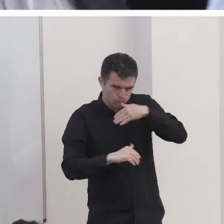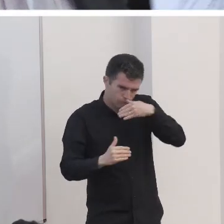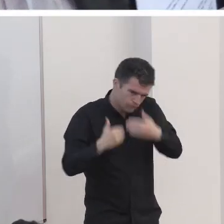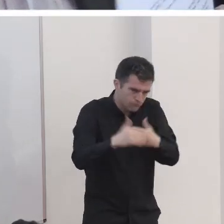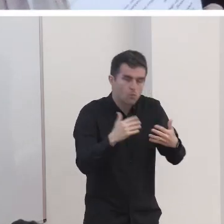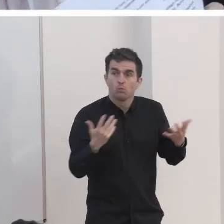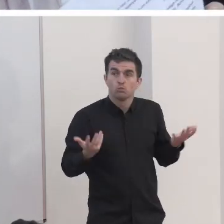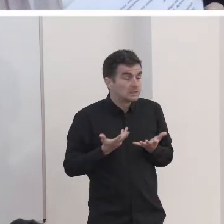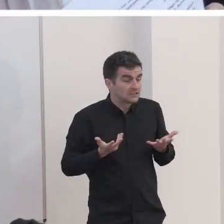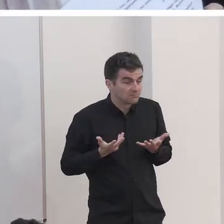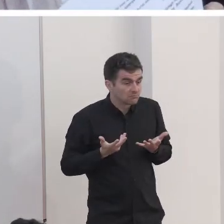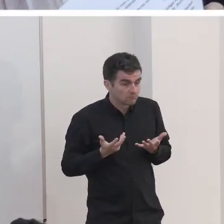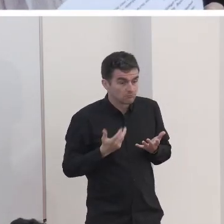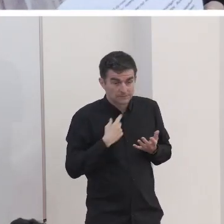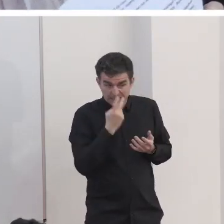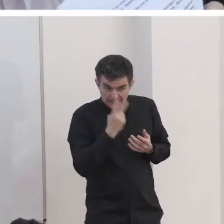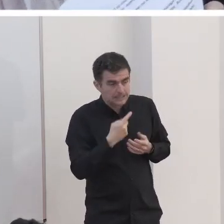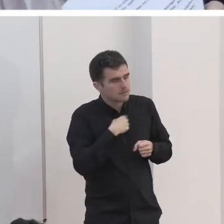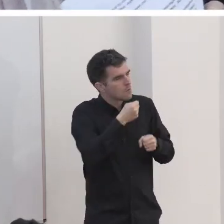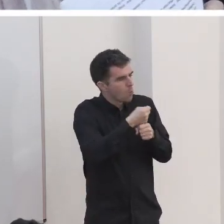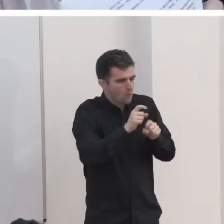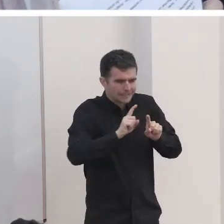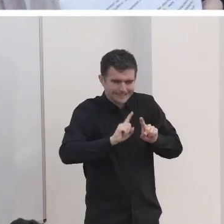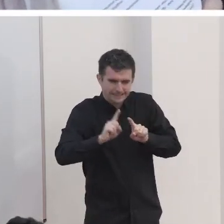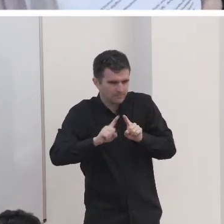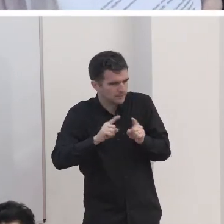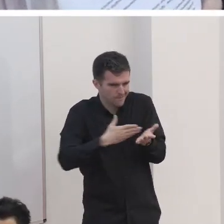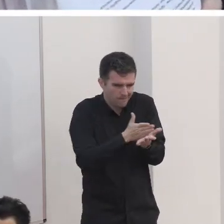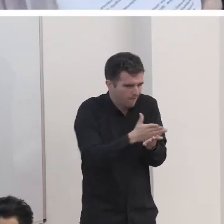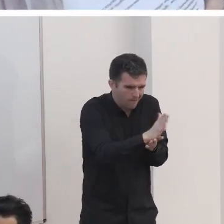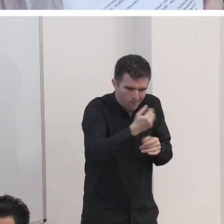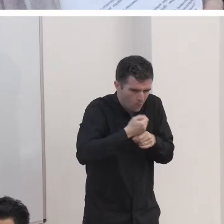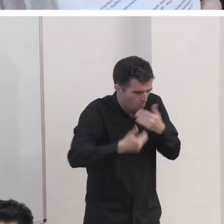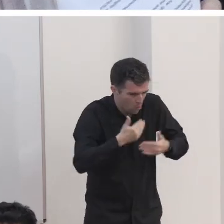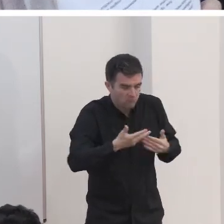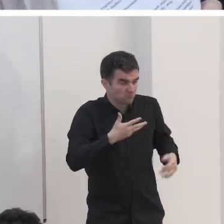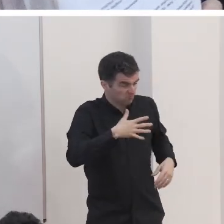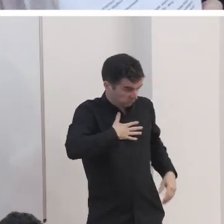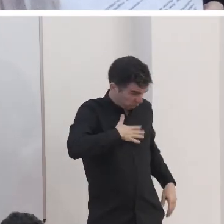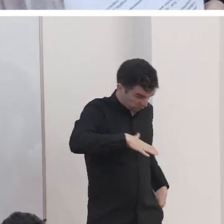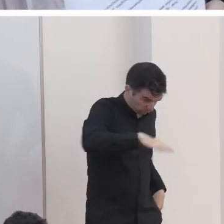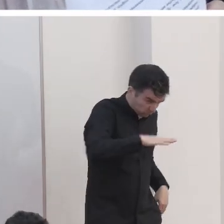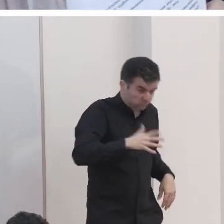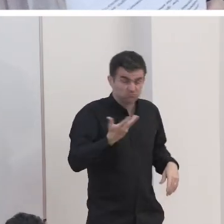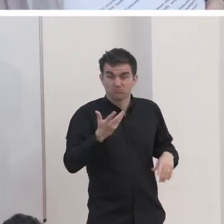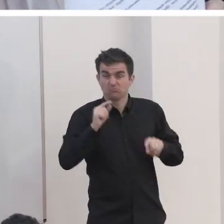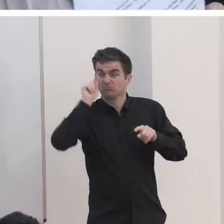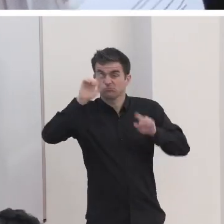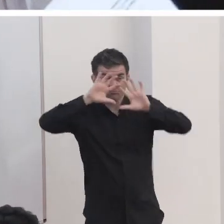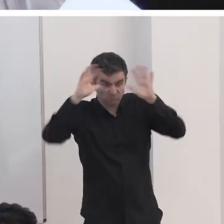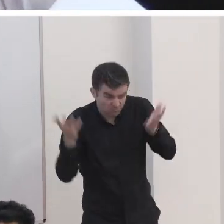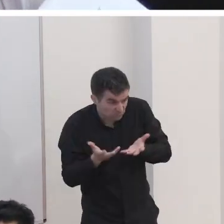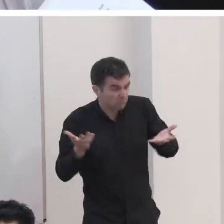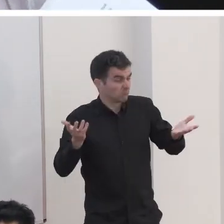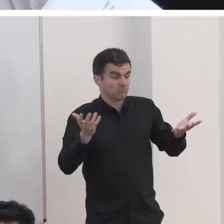if you initiate something, they won't leave you behind in the implementation. But by the time they have like something for